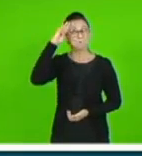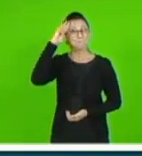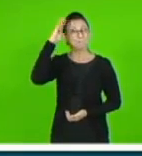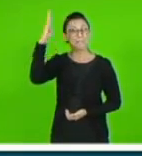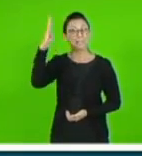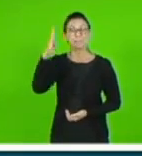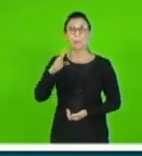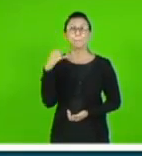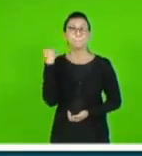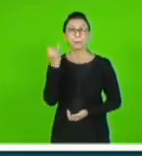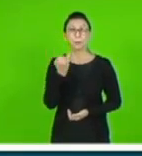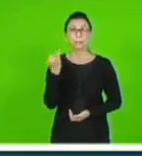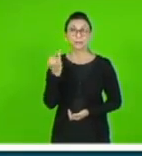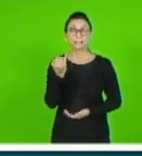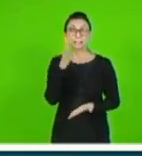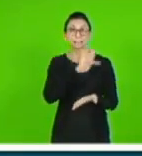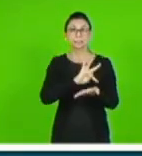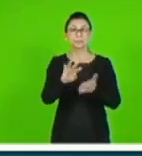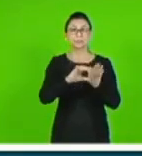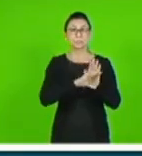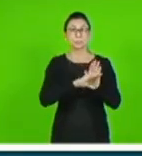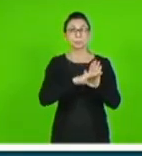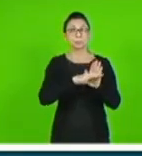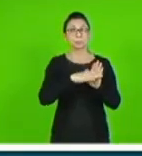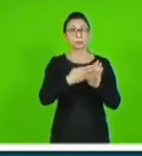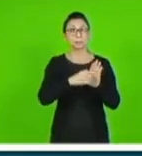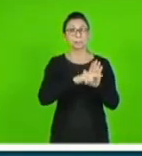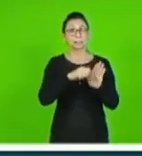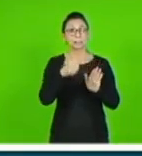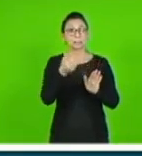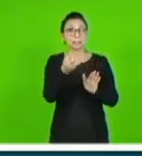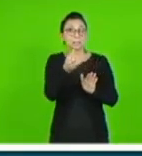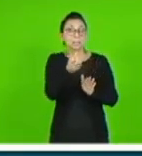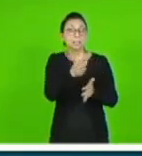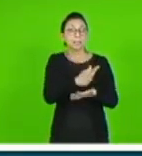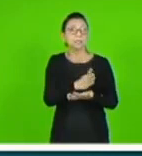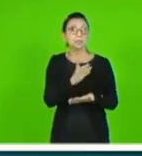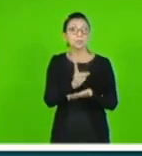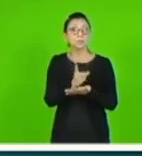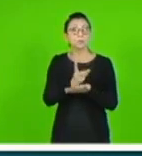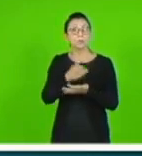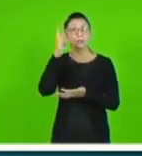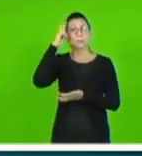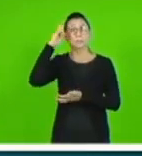The first thing that happened. So in 1 Thessalonians